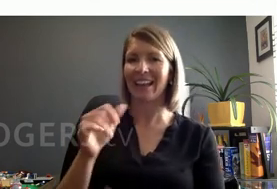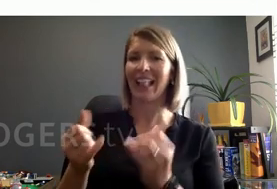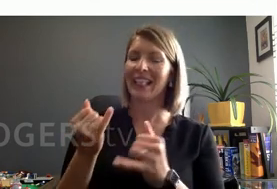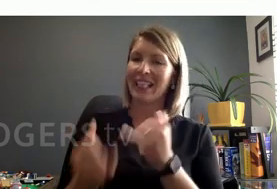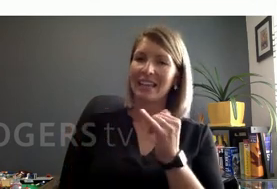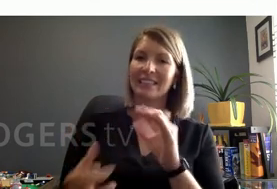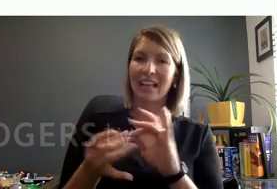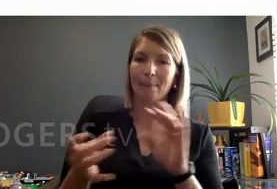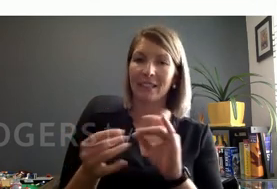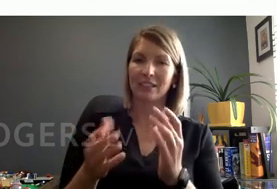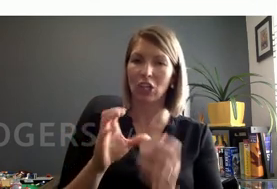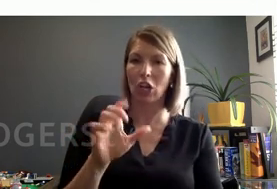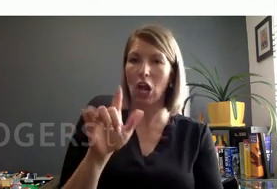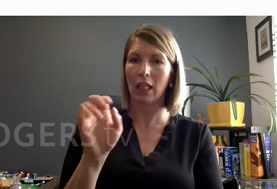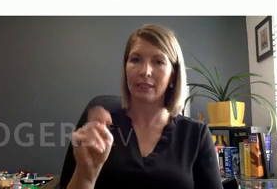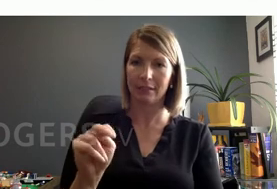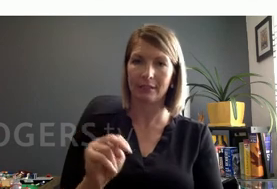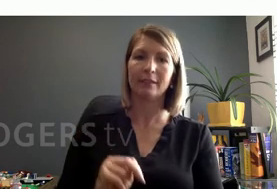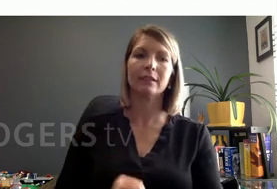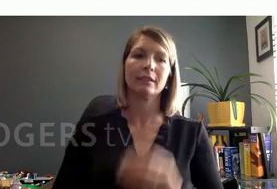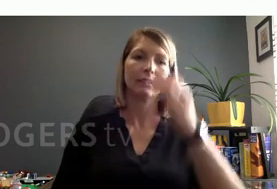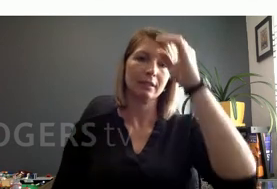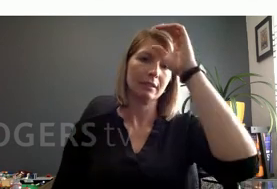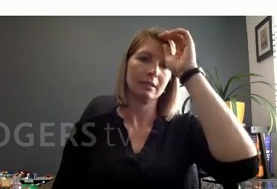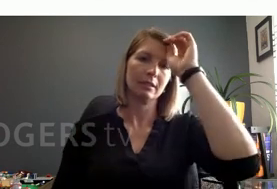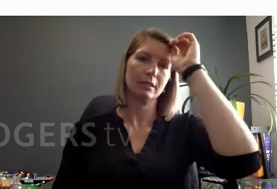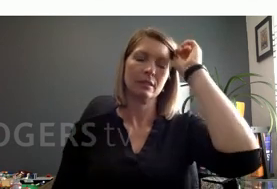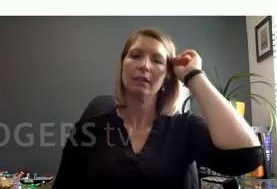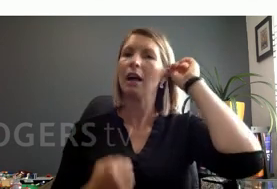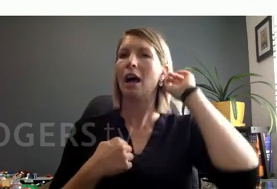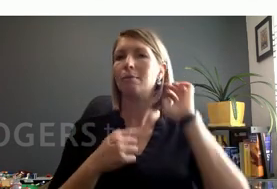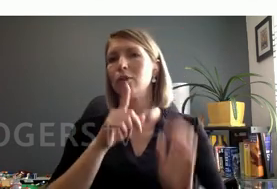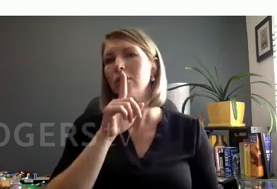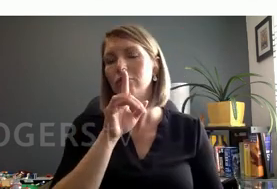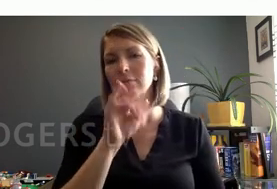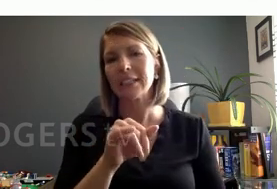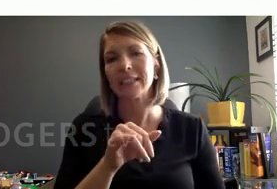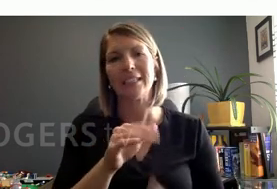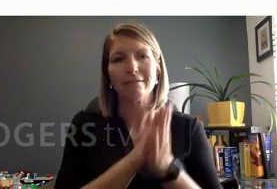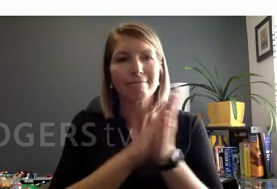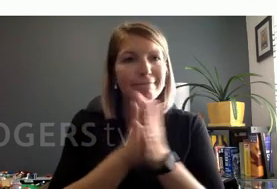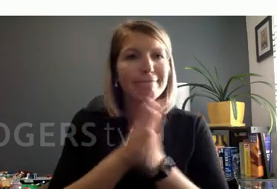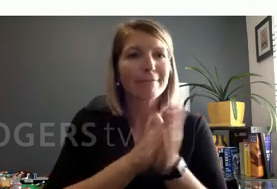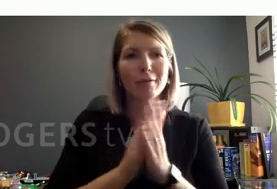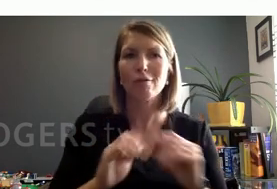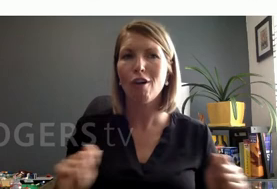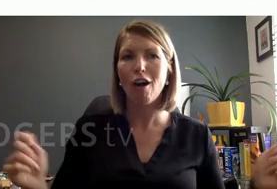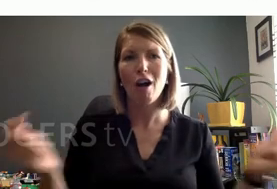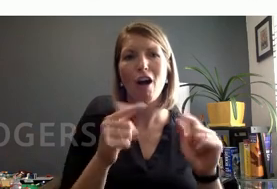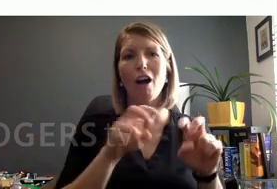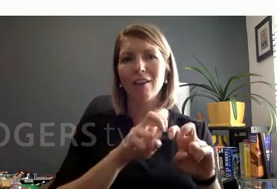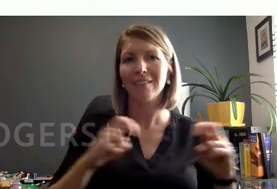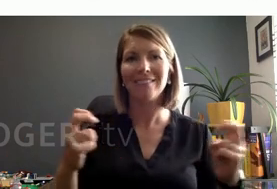thoughts? Yeah, I'll just say I'm really intrigued by all my panelists here, like Lloydetta, Tony, and Pam for